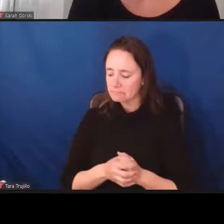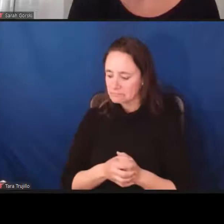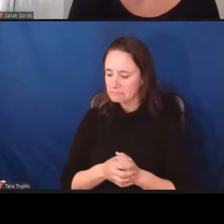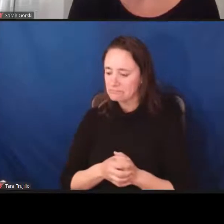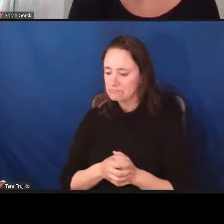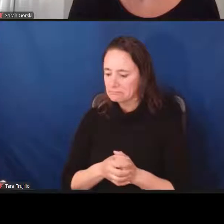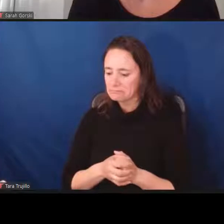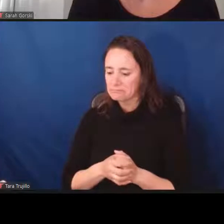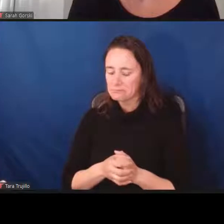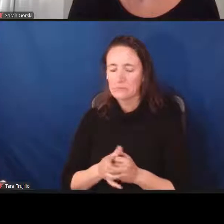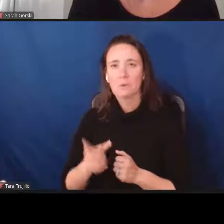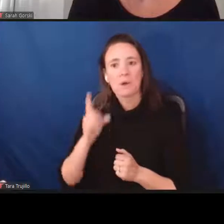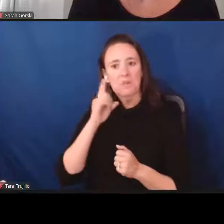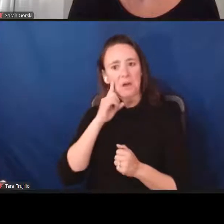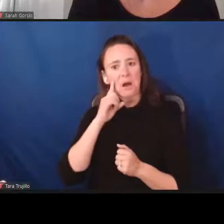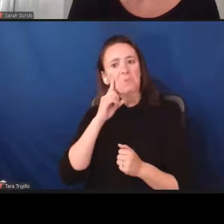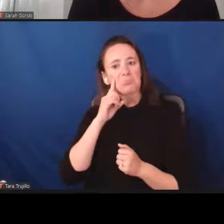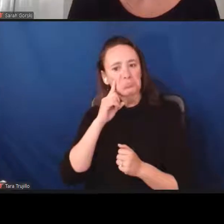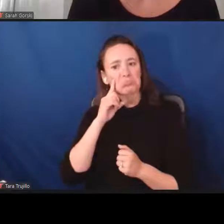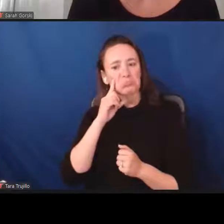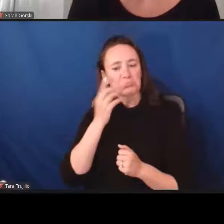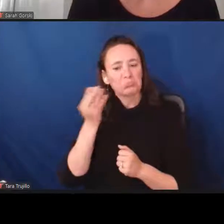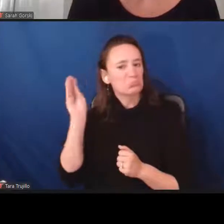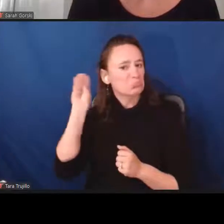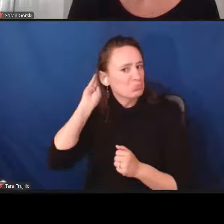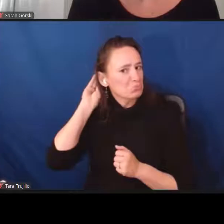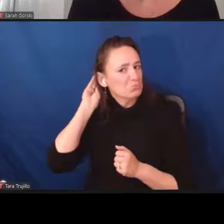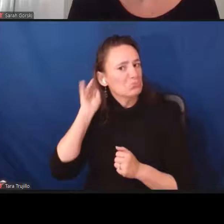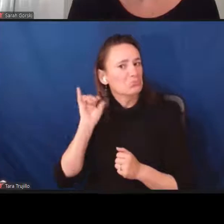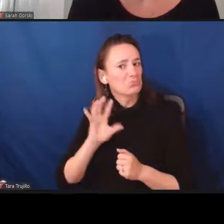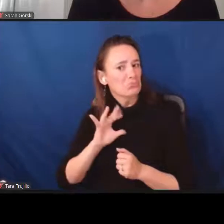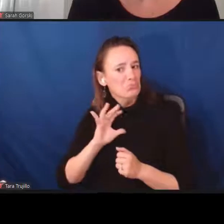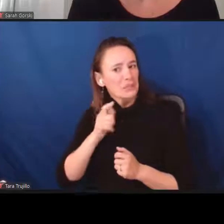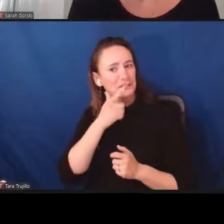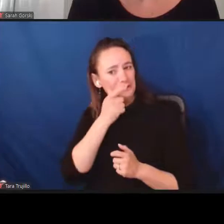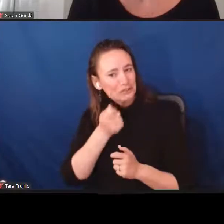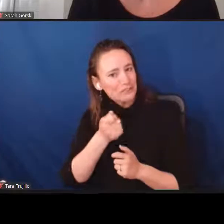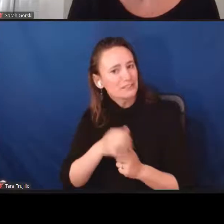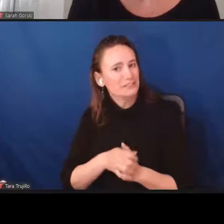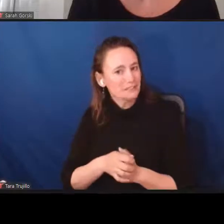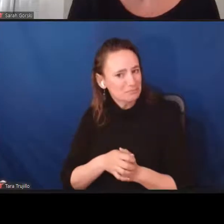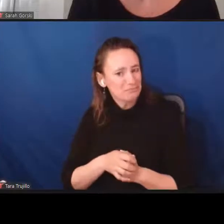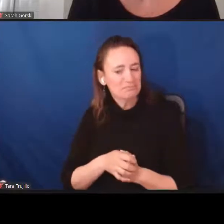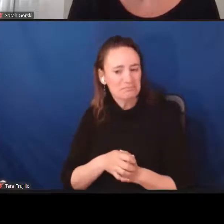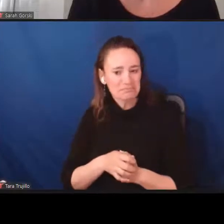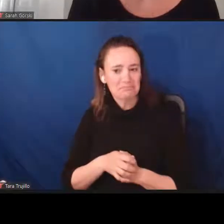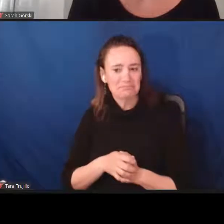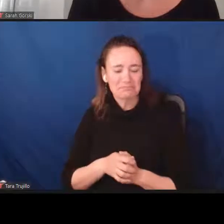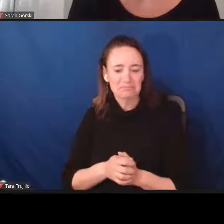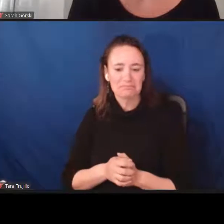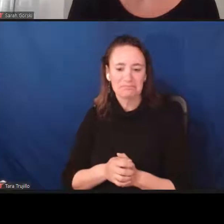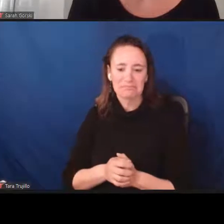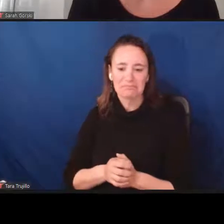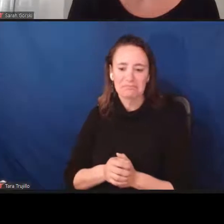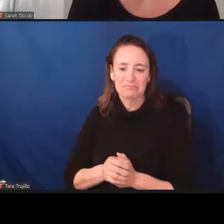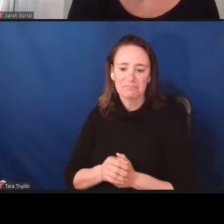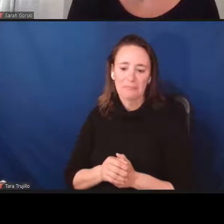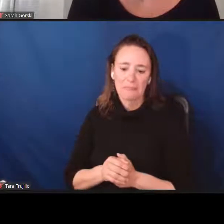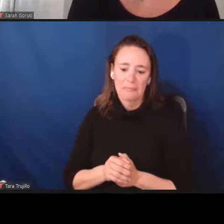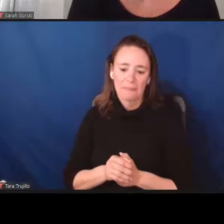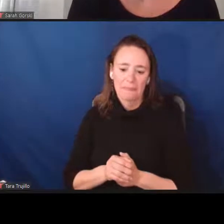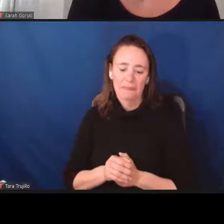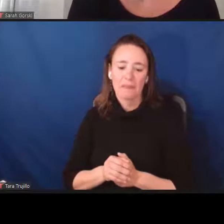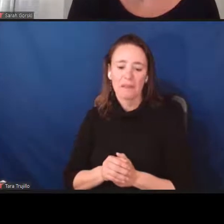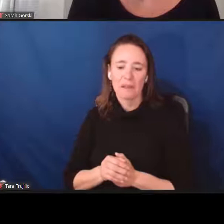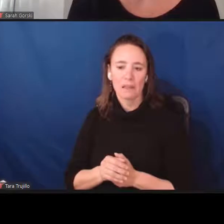kind of thought that's really interesting. And the coaches at Illinois